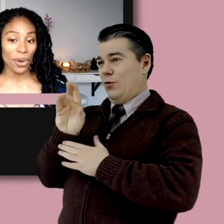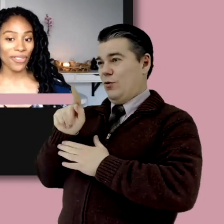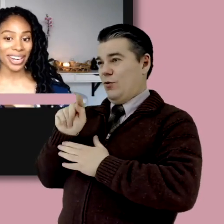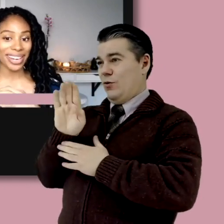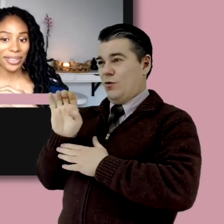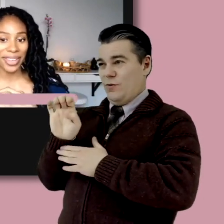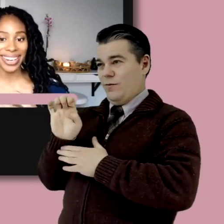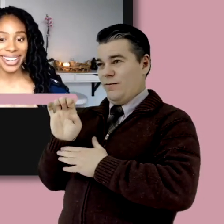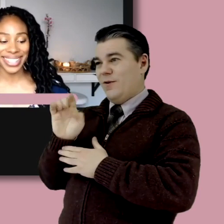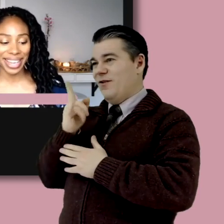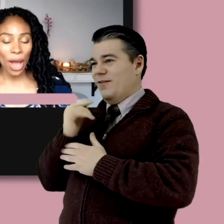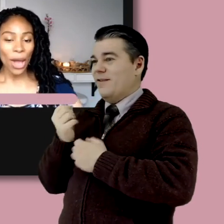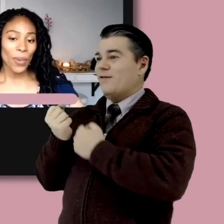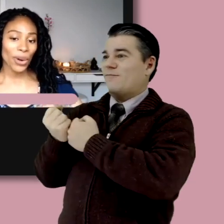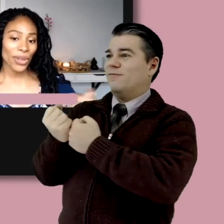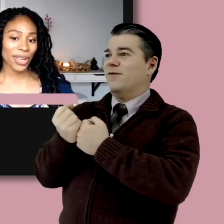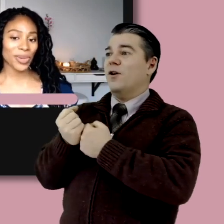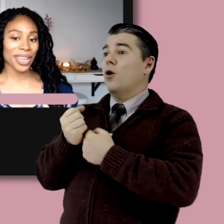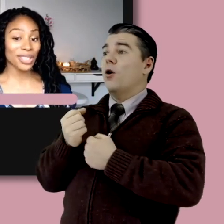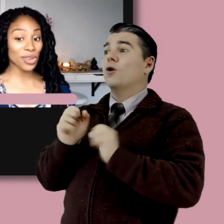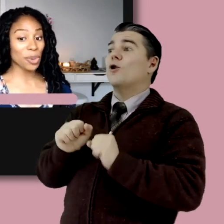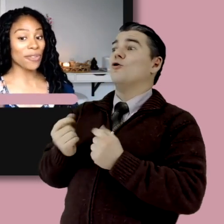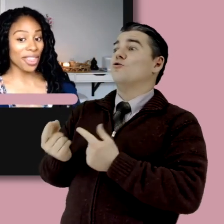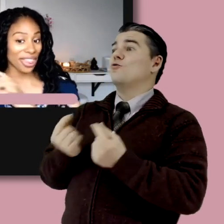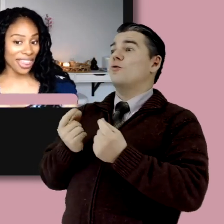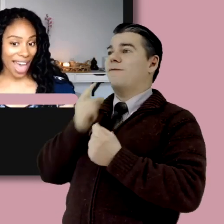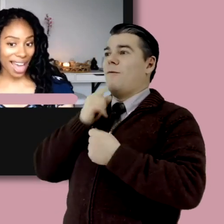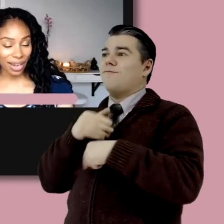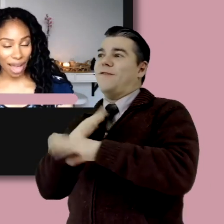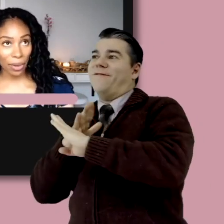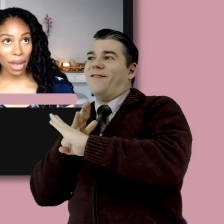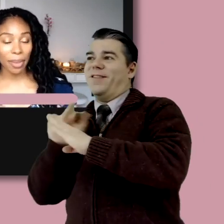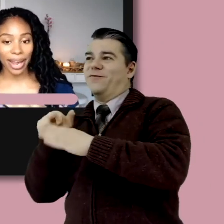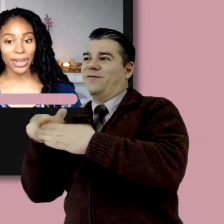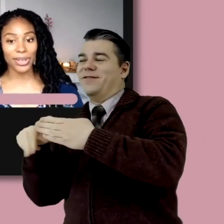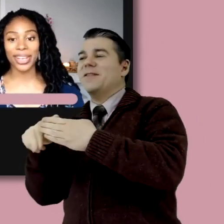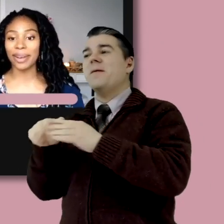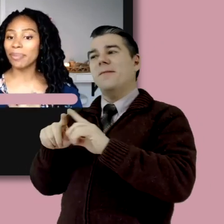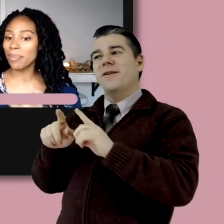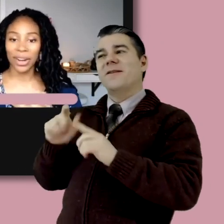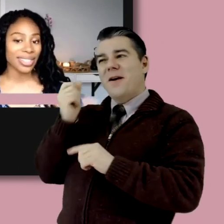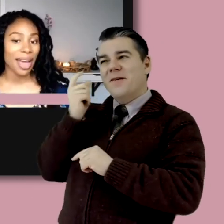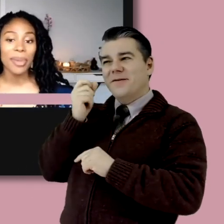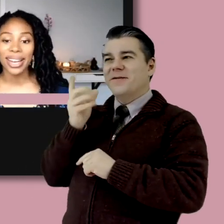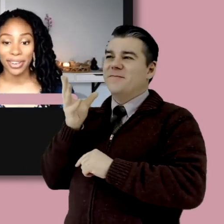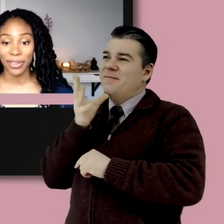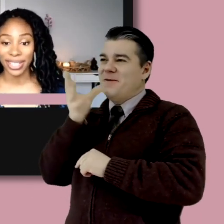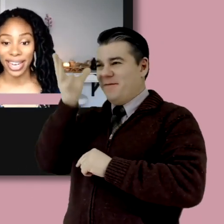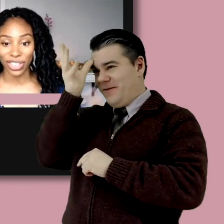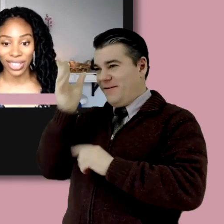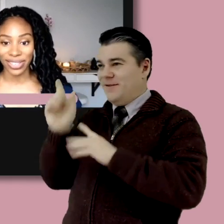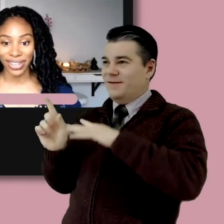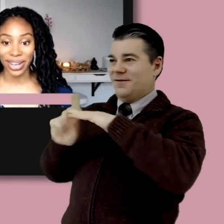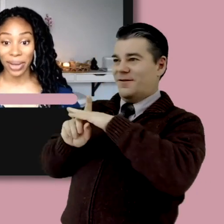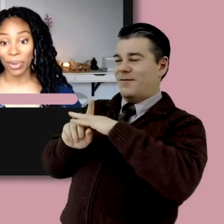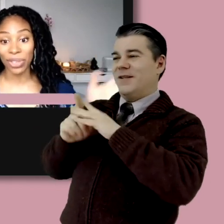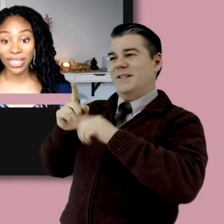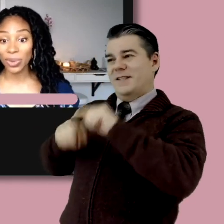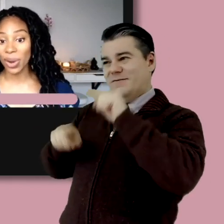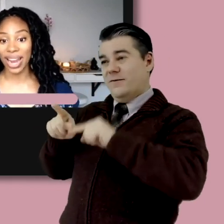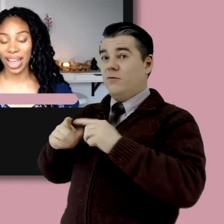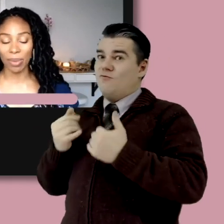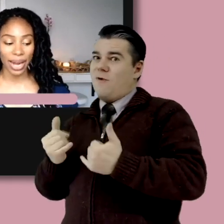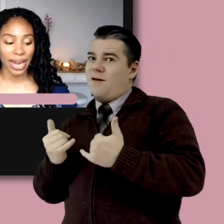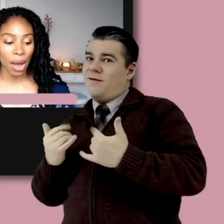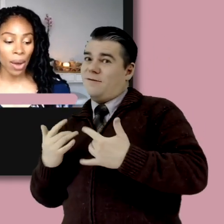the preventative end. It's like, what are things we can do to prevent that outcome? But I understand parents come in at different stages and they're like, okay, well, this is